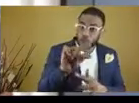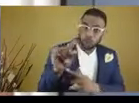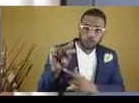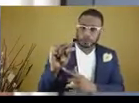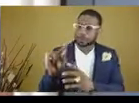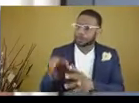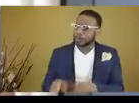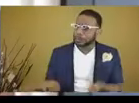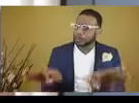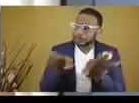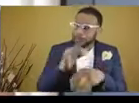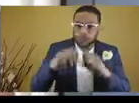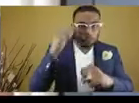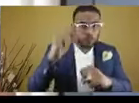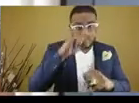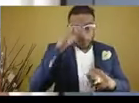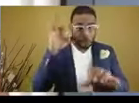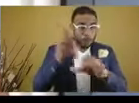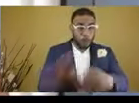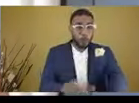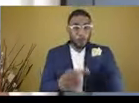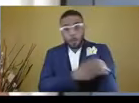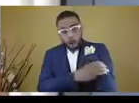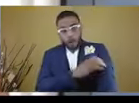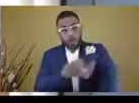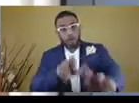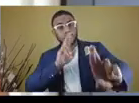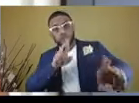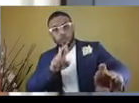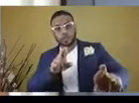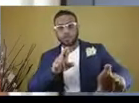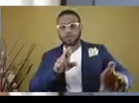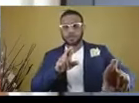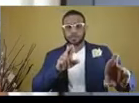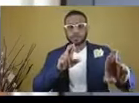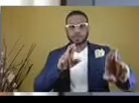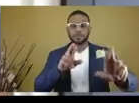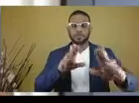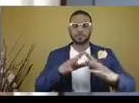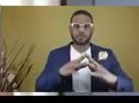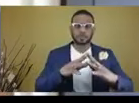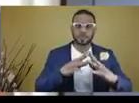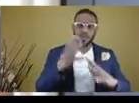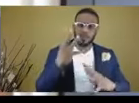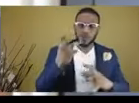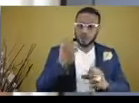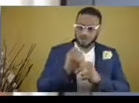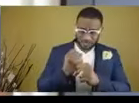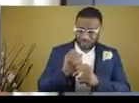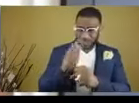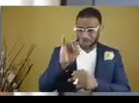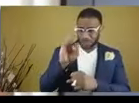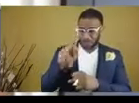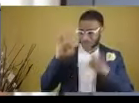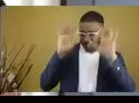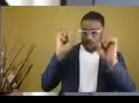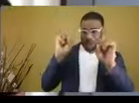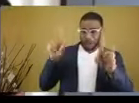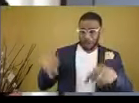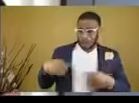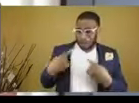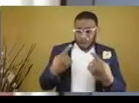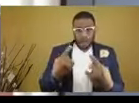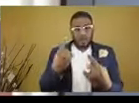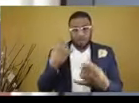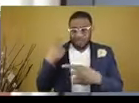year for Black voter power. In response to the 4 years of a Trump presidency and a longing from